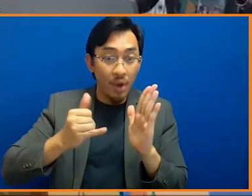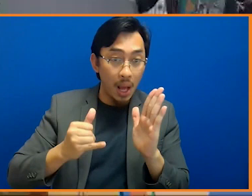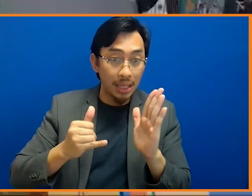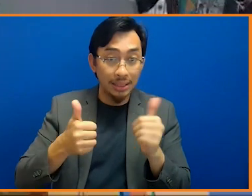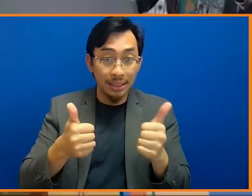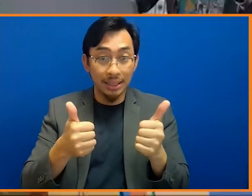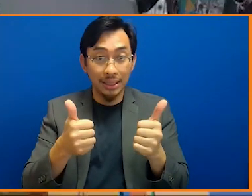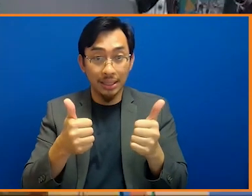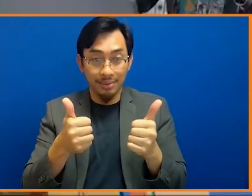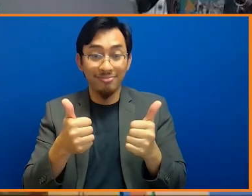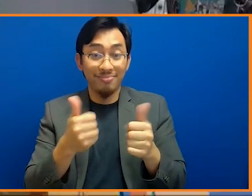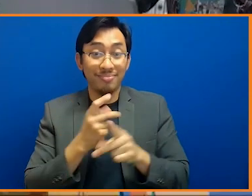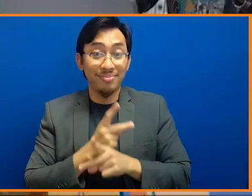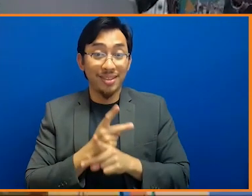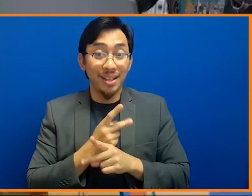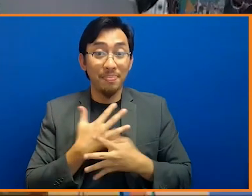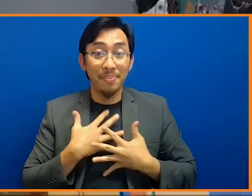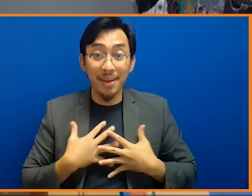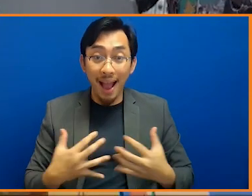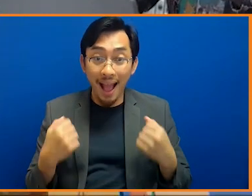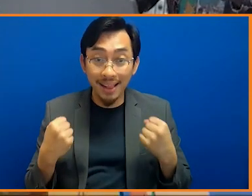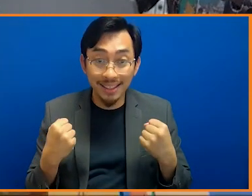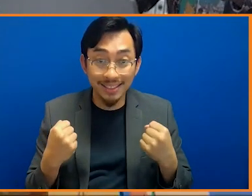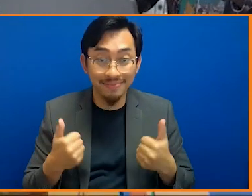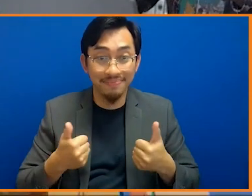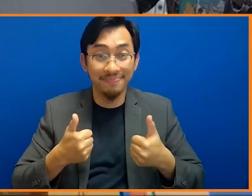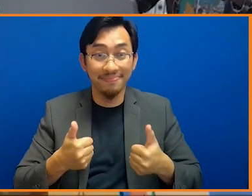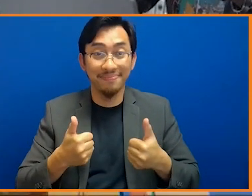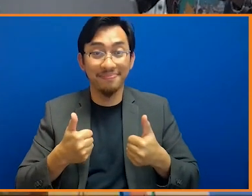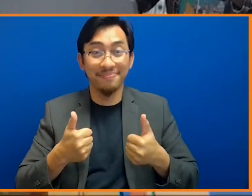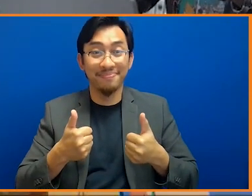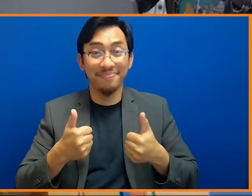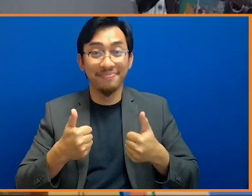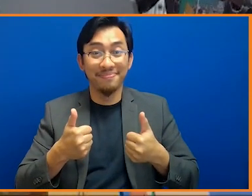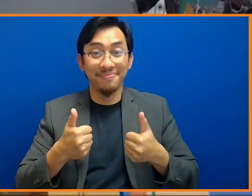evaluations. So please stay healthy, and